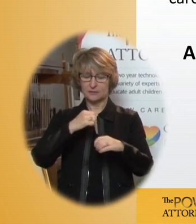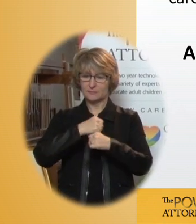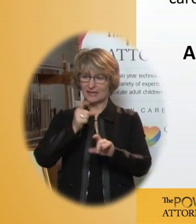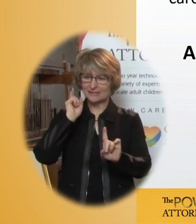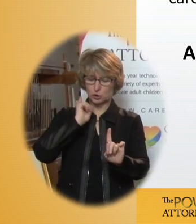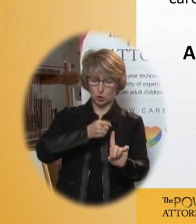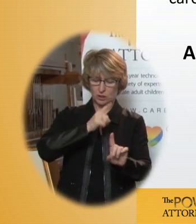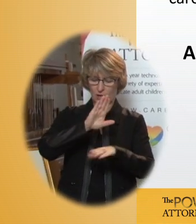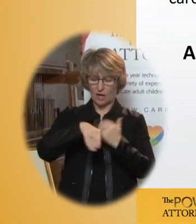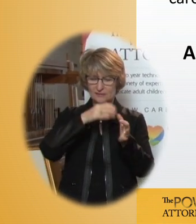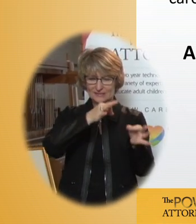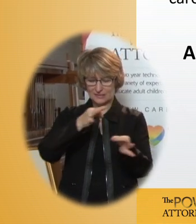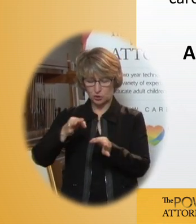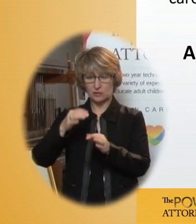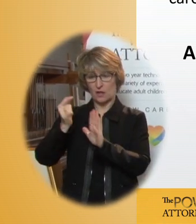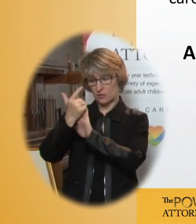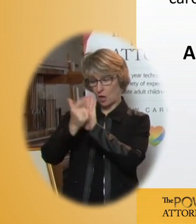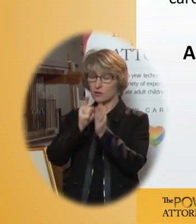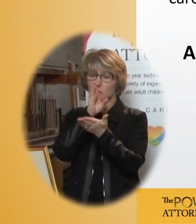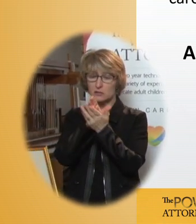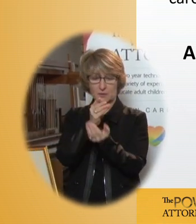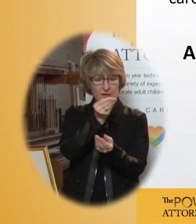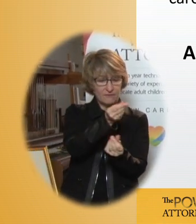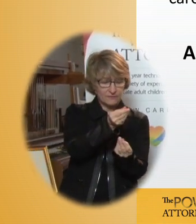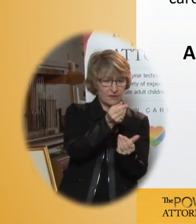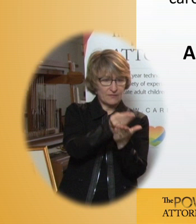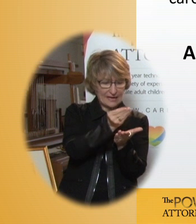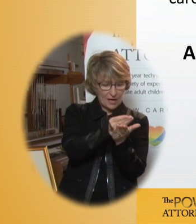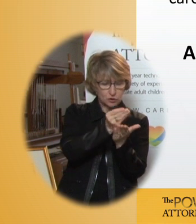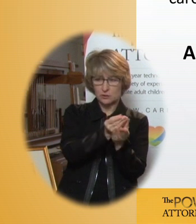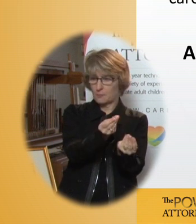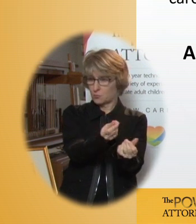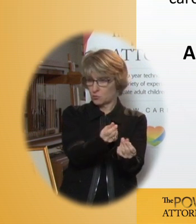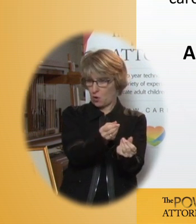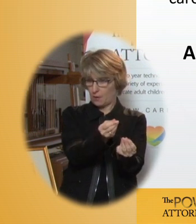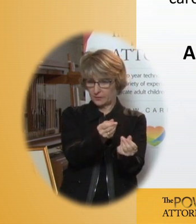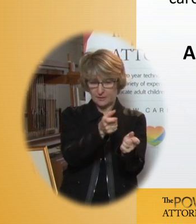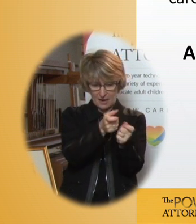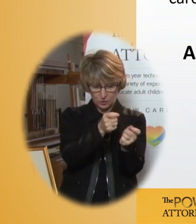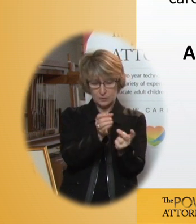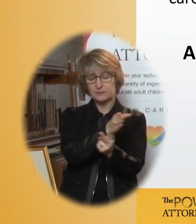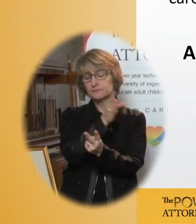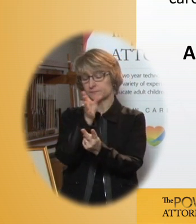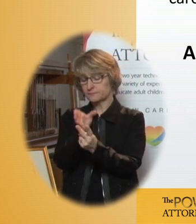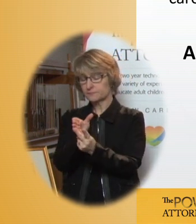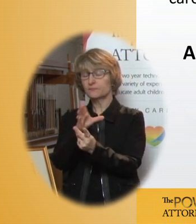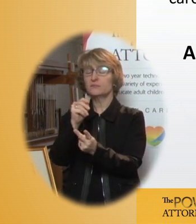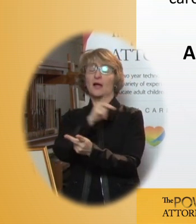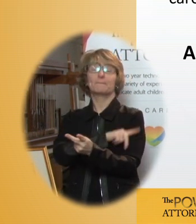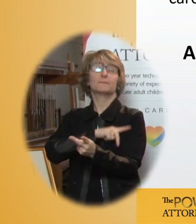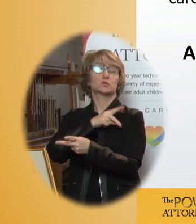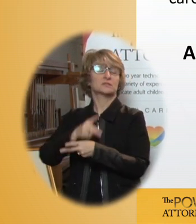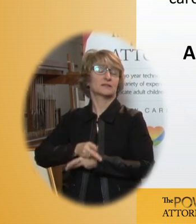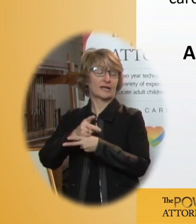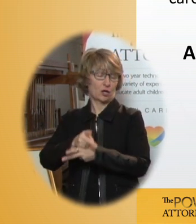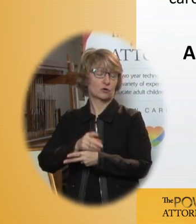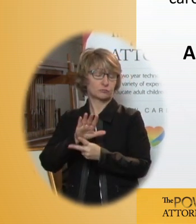decisions. The Act covers financial and property management decisions and the decisions about personal